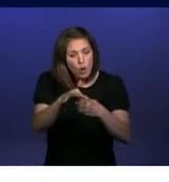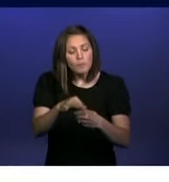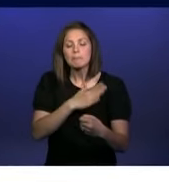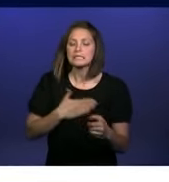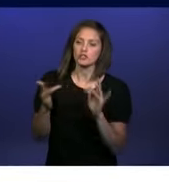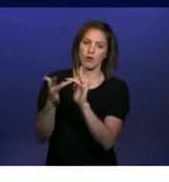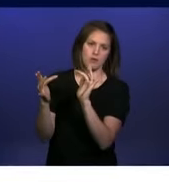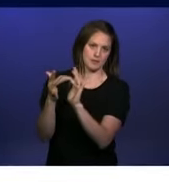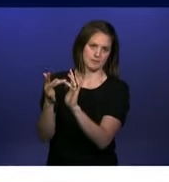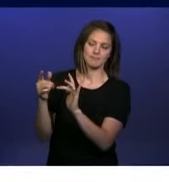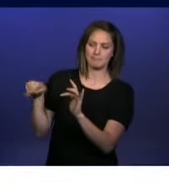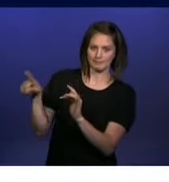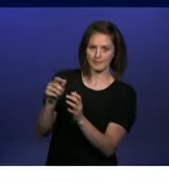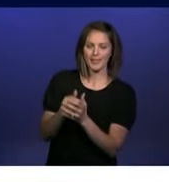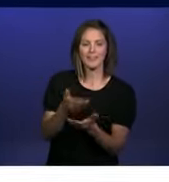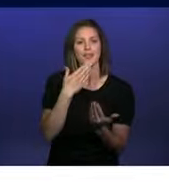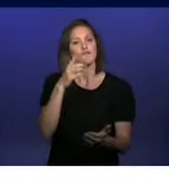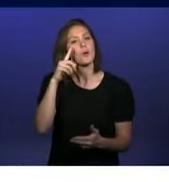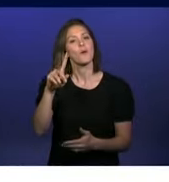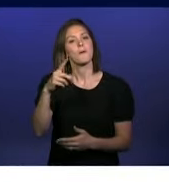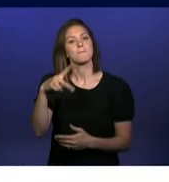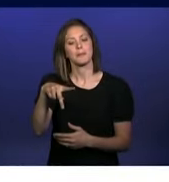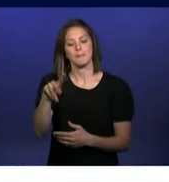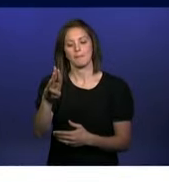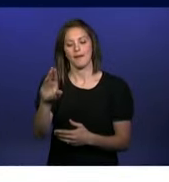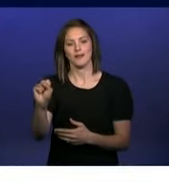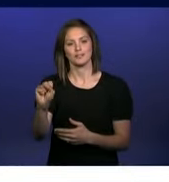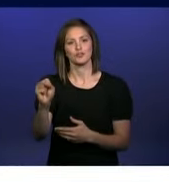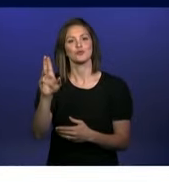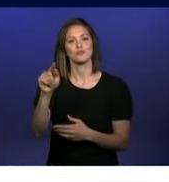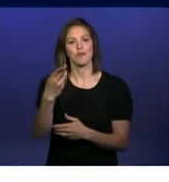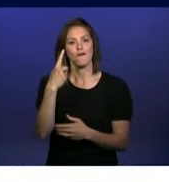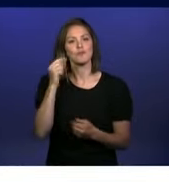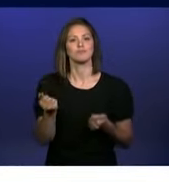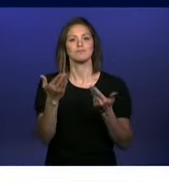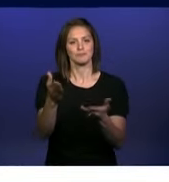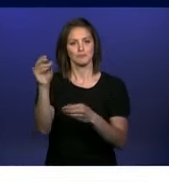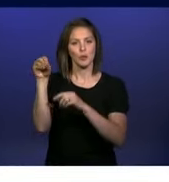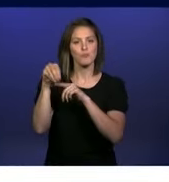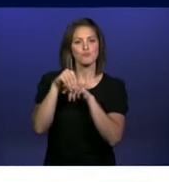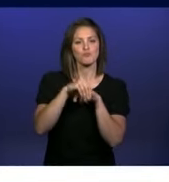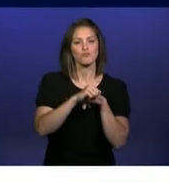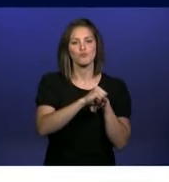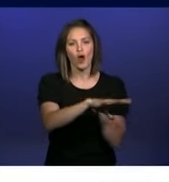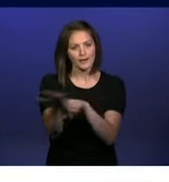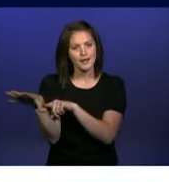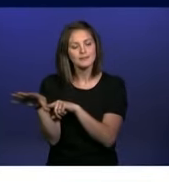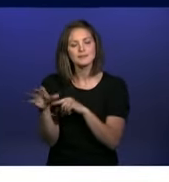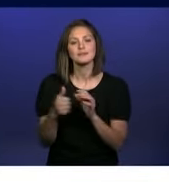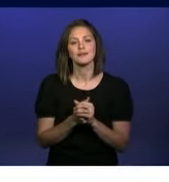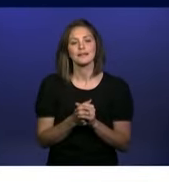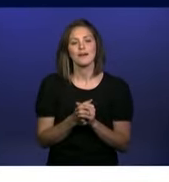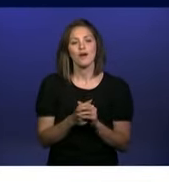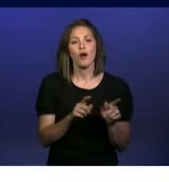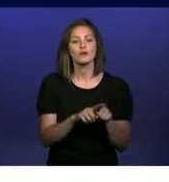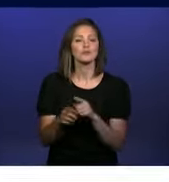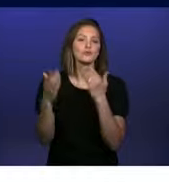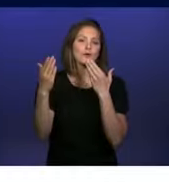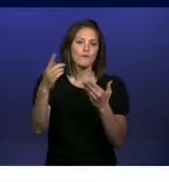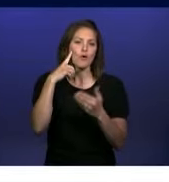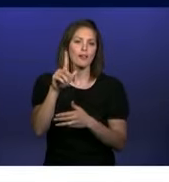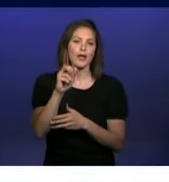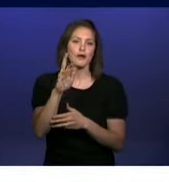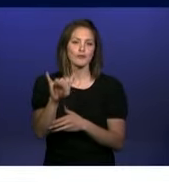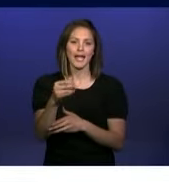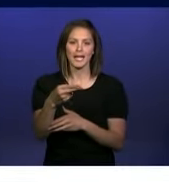We greatly appreciate PBS Utah for donating the production facilities to broadcast this debate here tonight. We are also grateful for the Larry H.